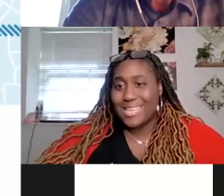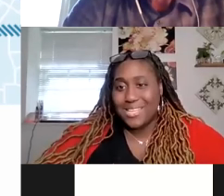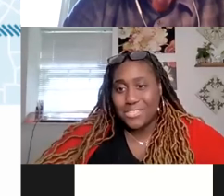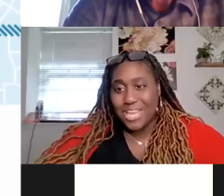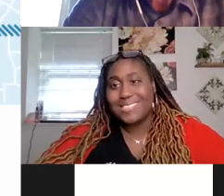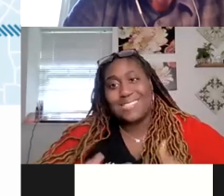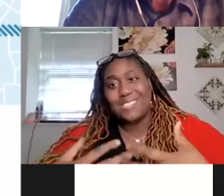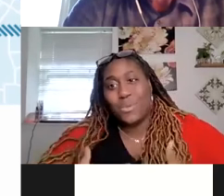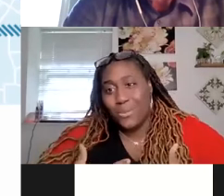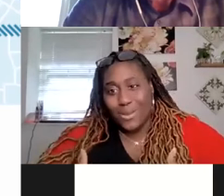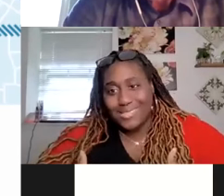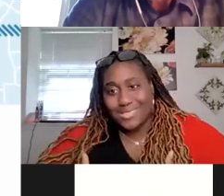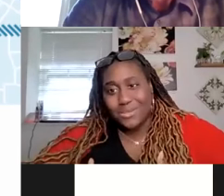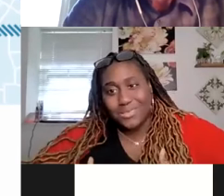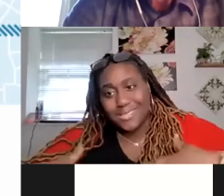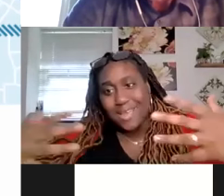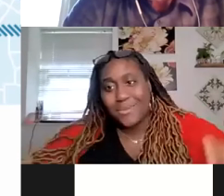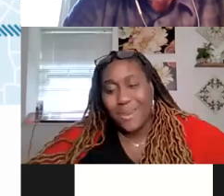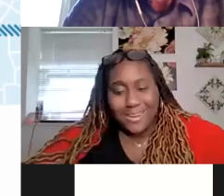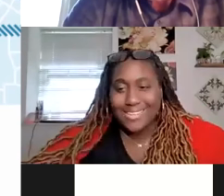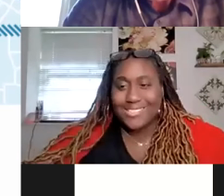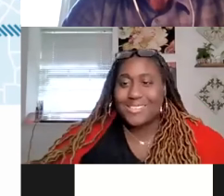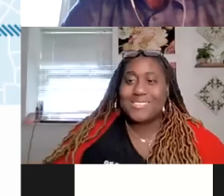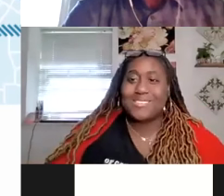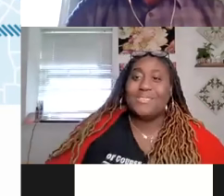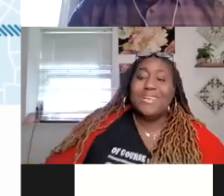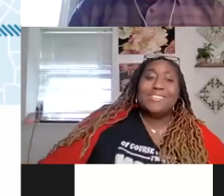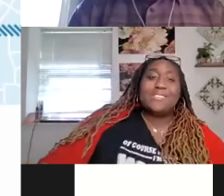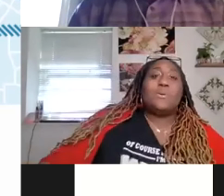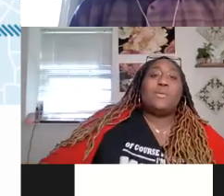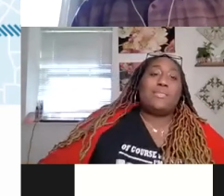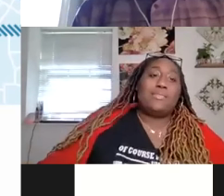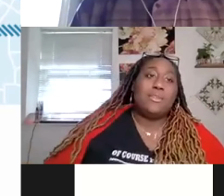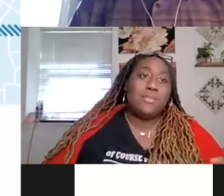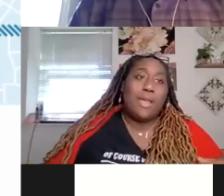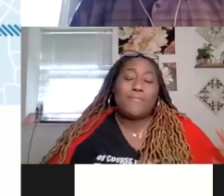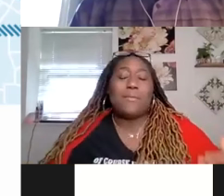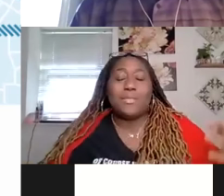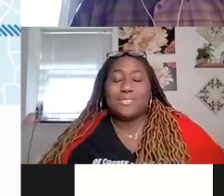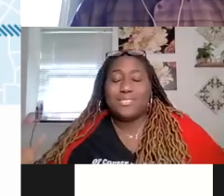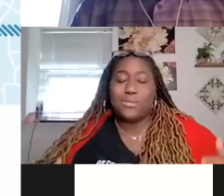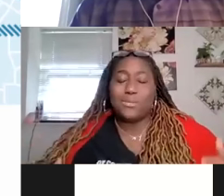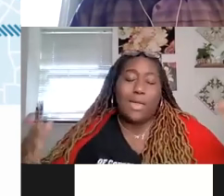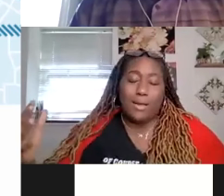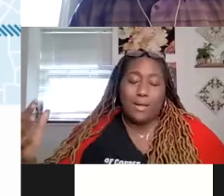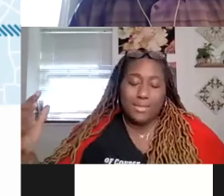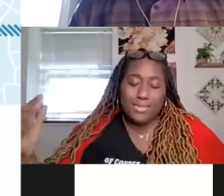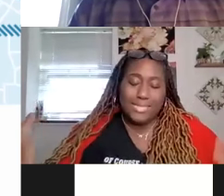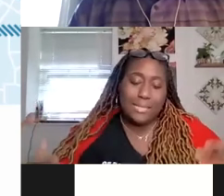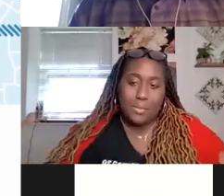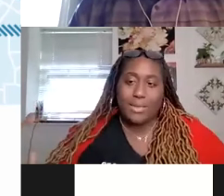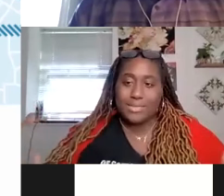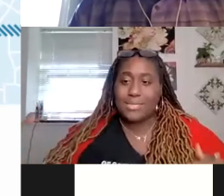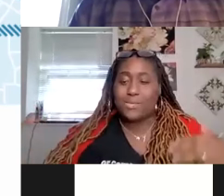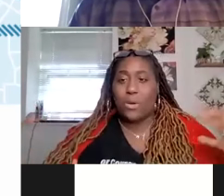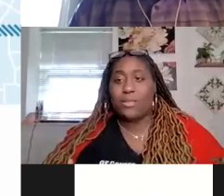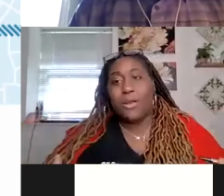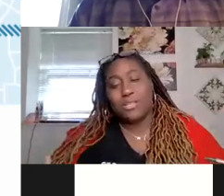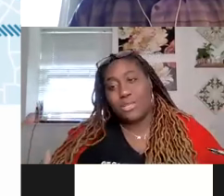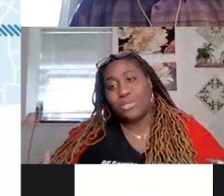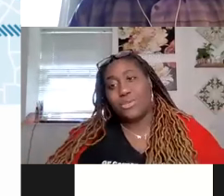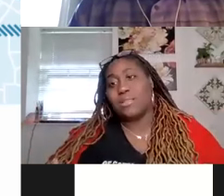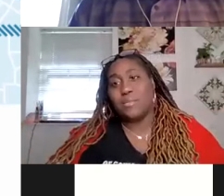because things have changed since we were in school to now where our kids are in school. So, you know, our families do that on the daily basis